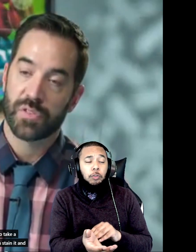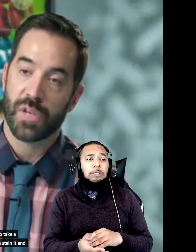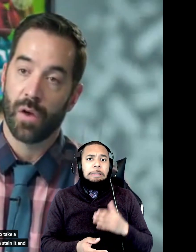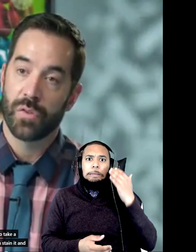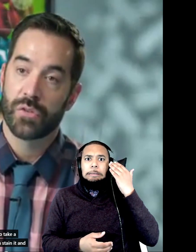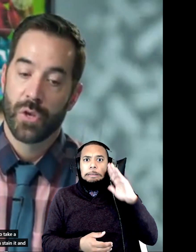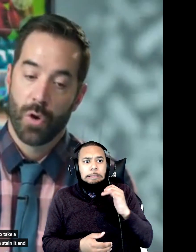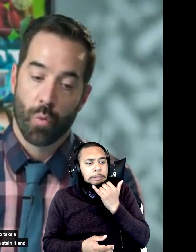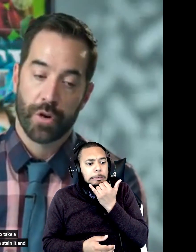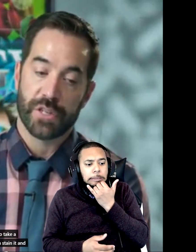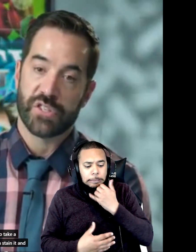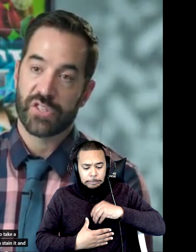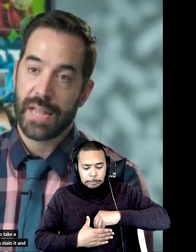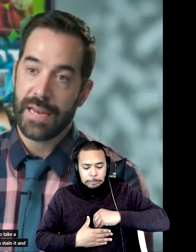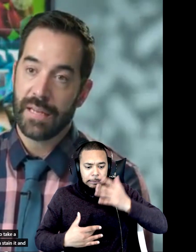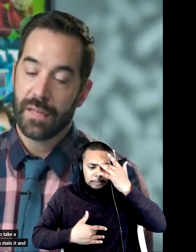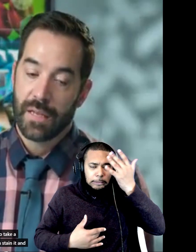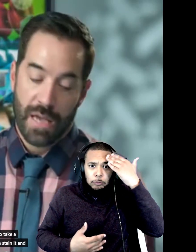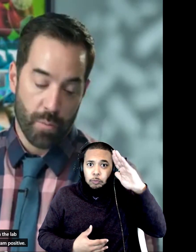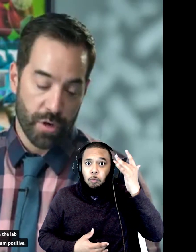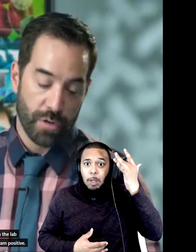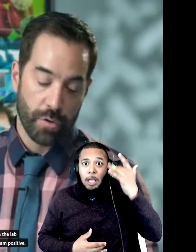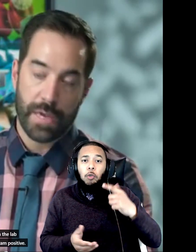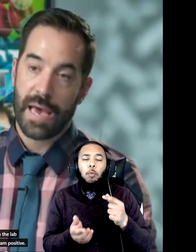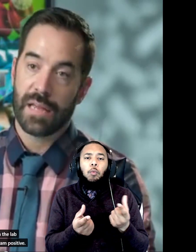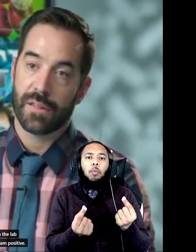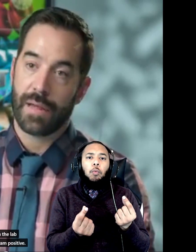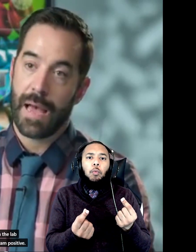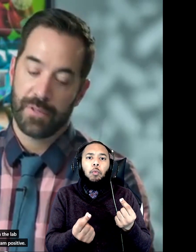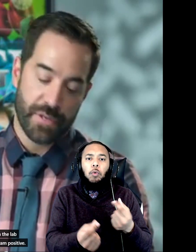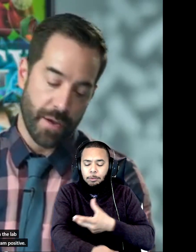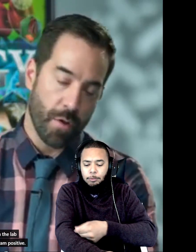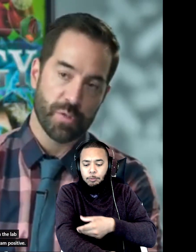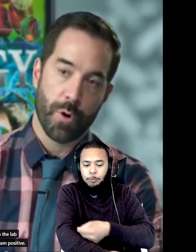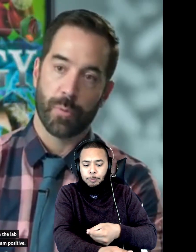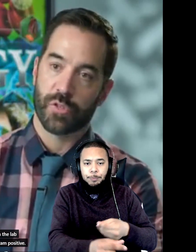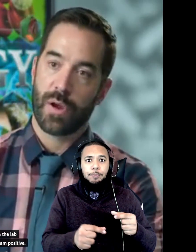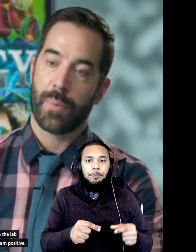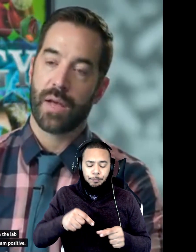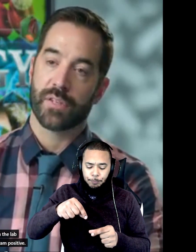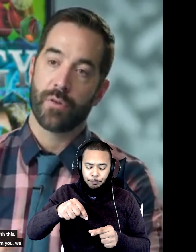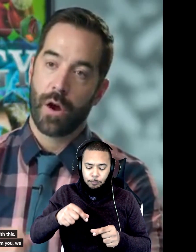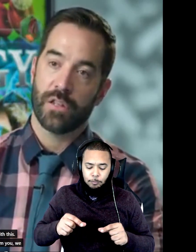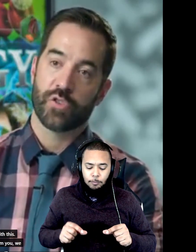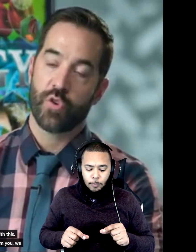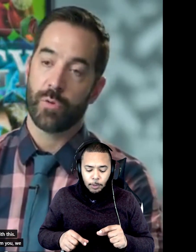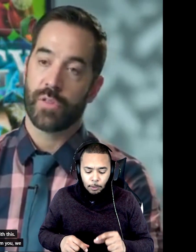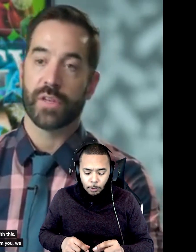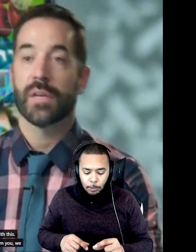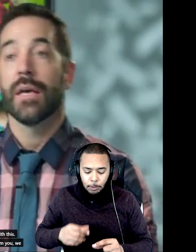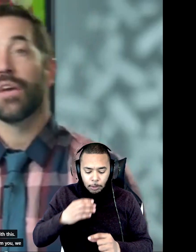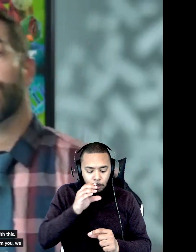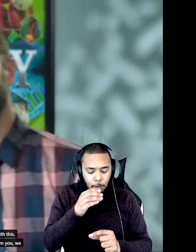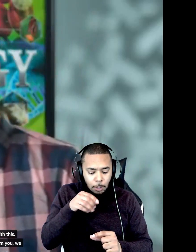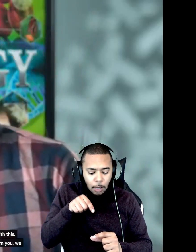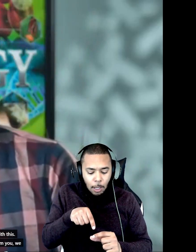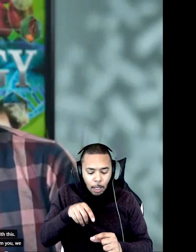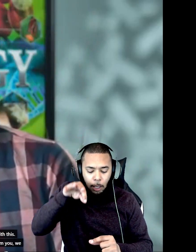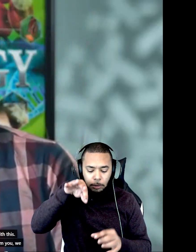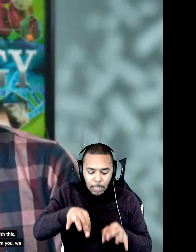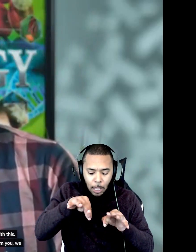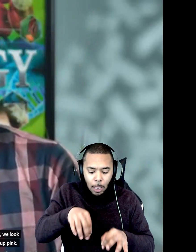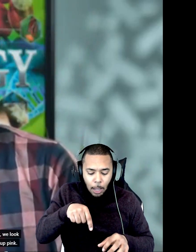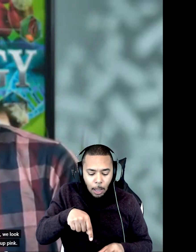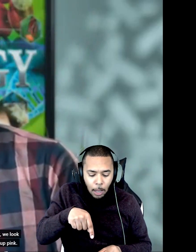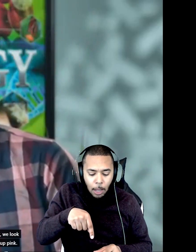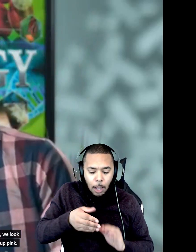sample of cells, we're going to stain it, and we're going to look at it in the lab and say, oh, it's purple, it's gram-positive. All right, let's treat it with this. If we take that sample